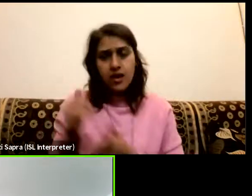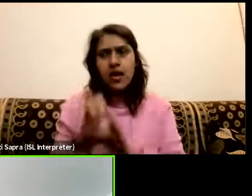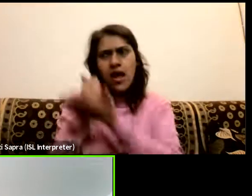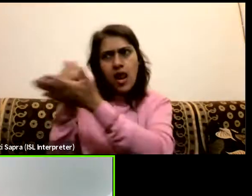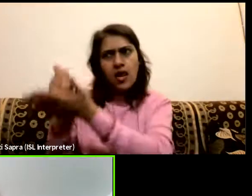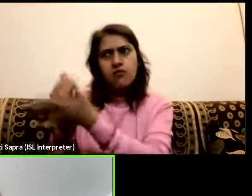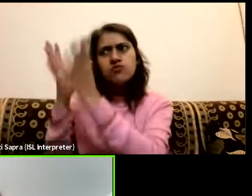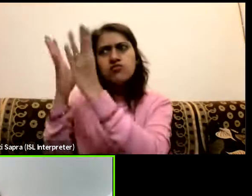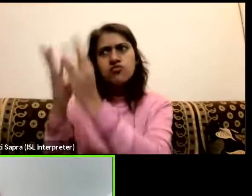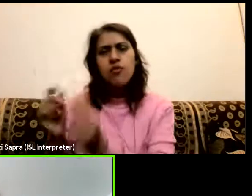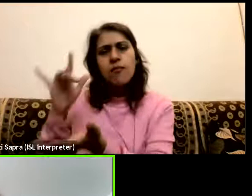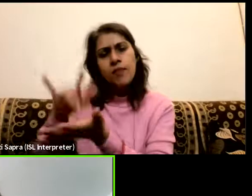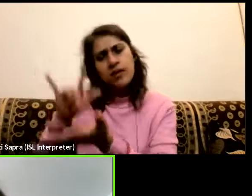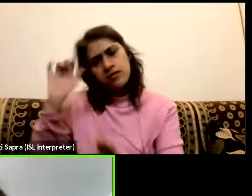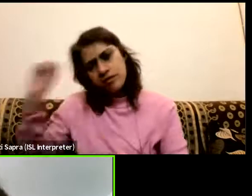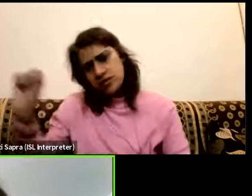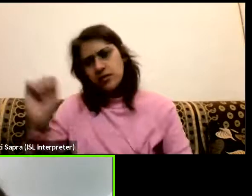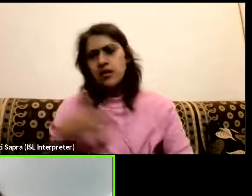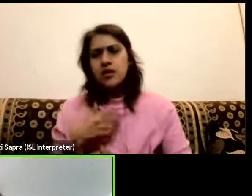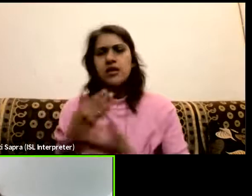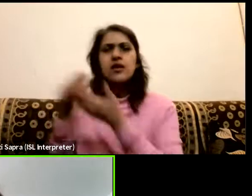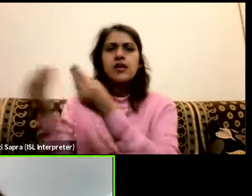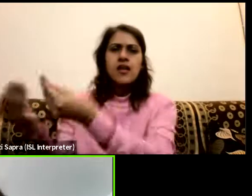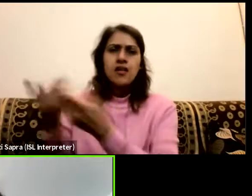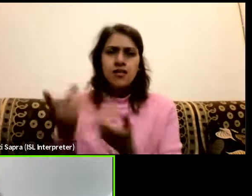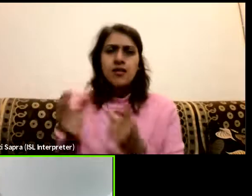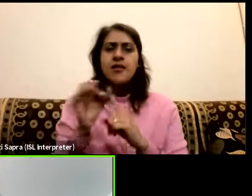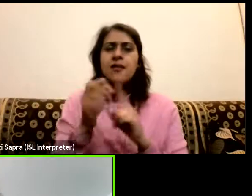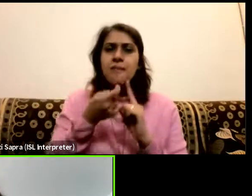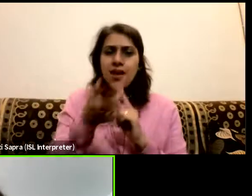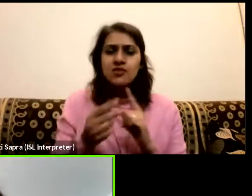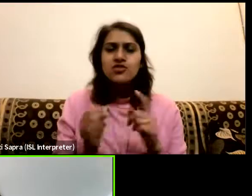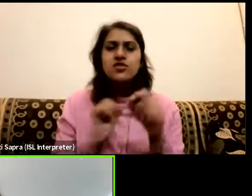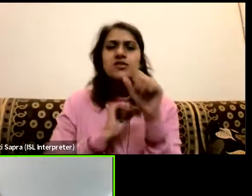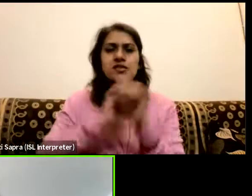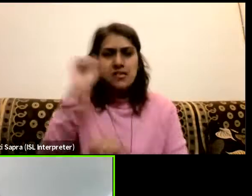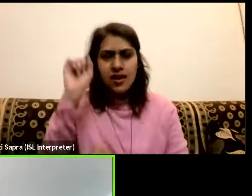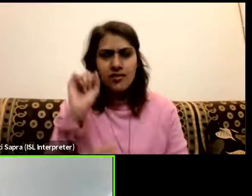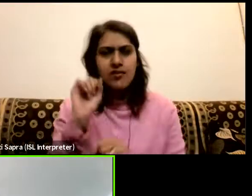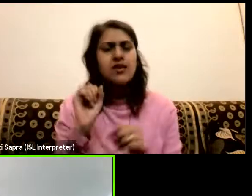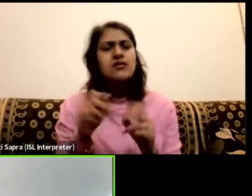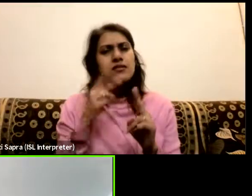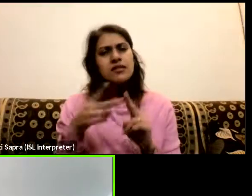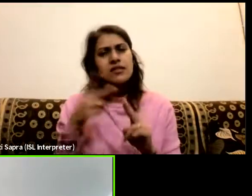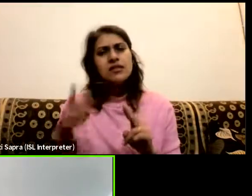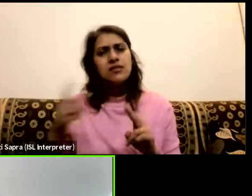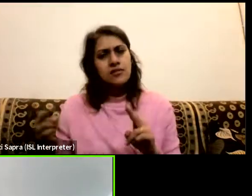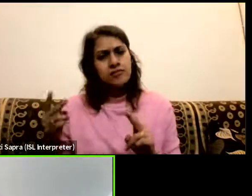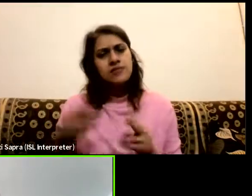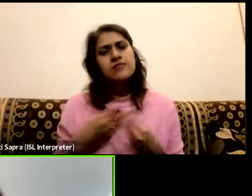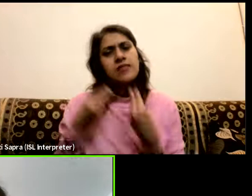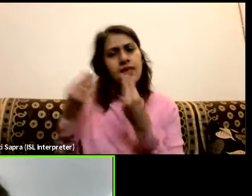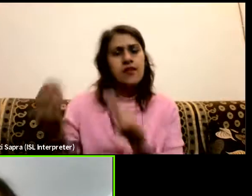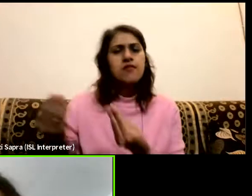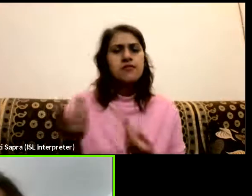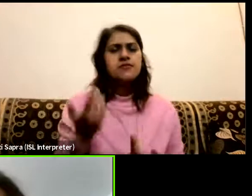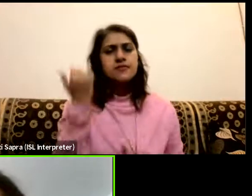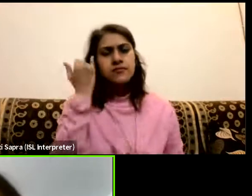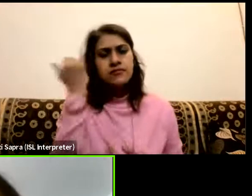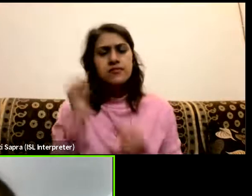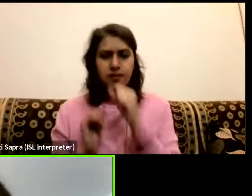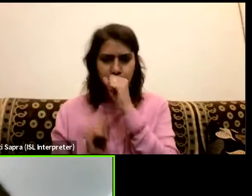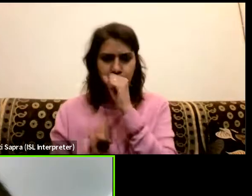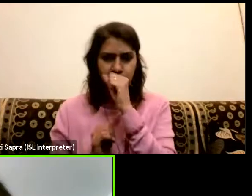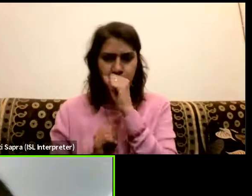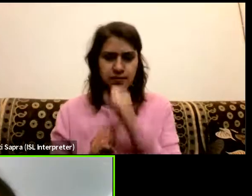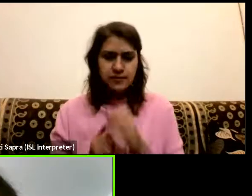supports right there and then. Even the pension and certification and all these things, we need to break away